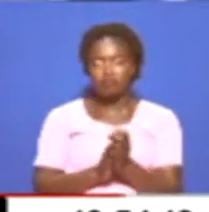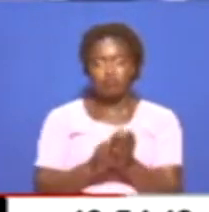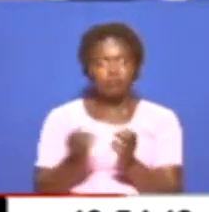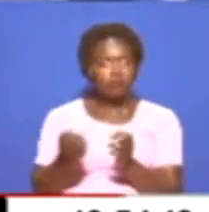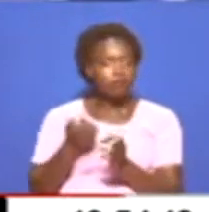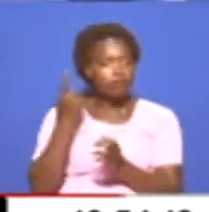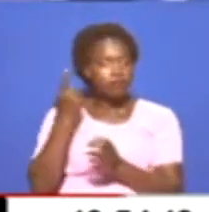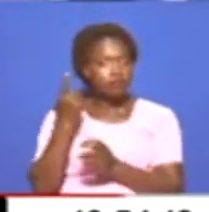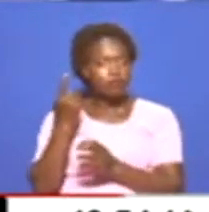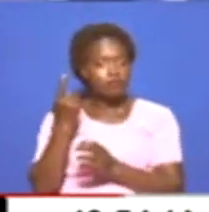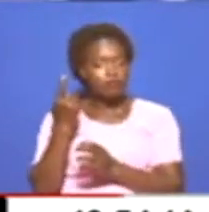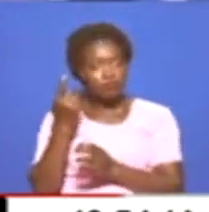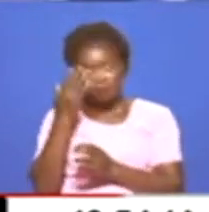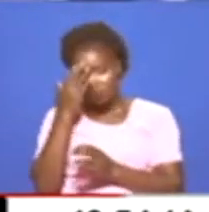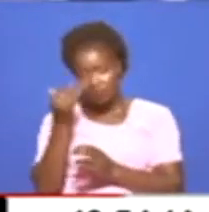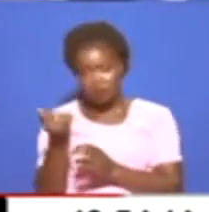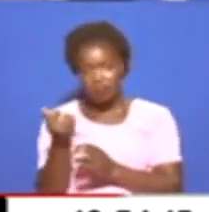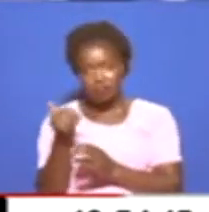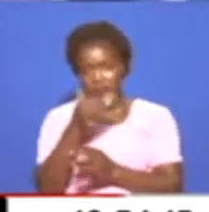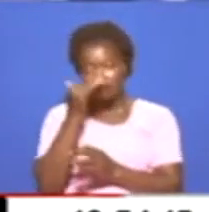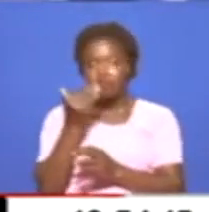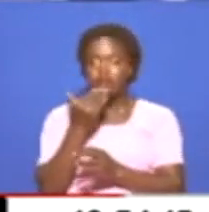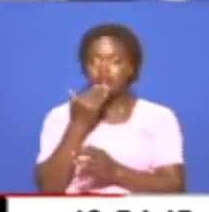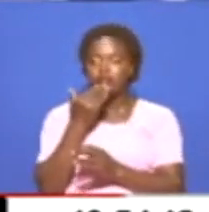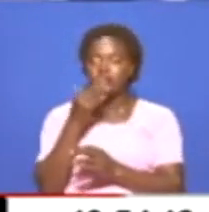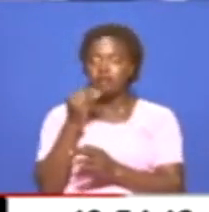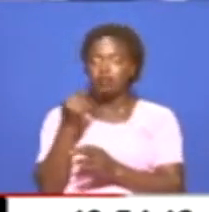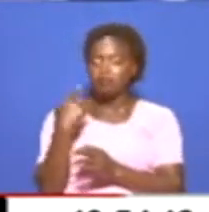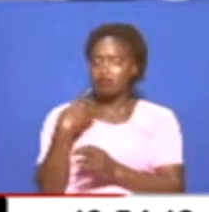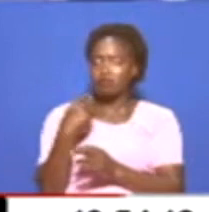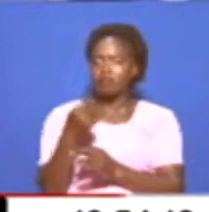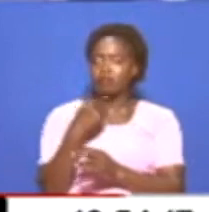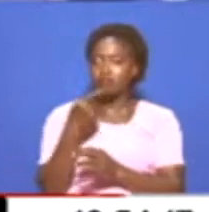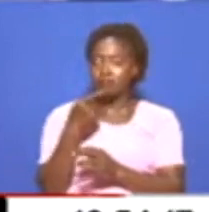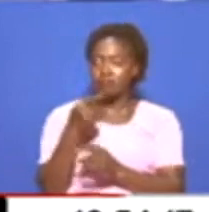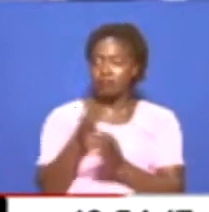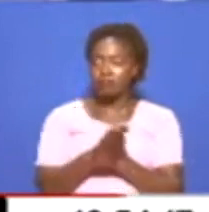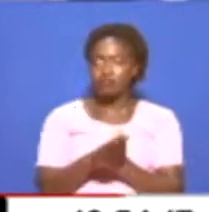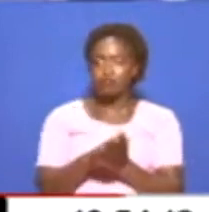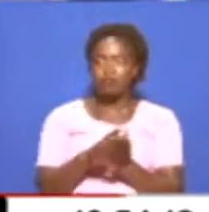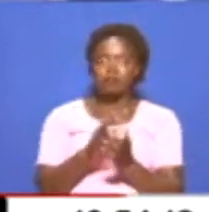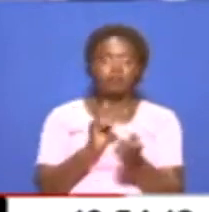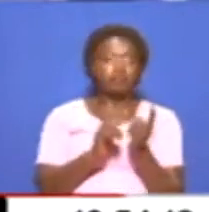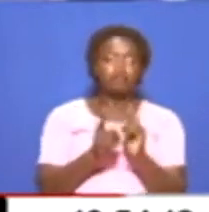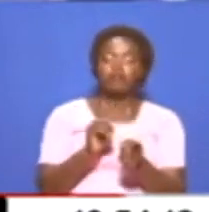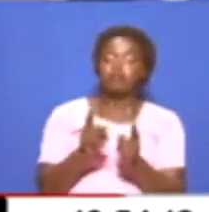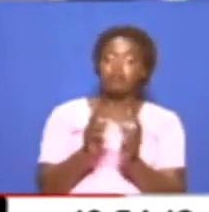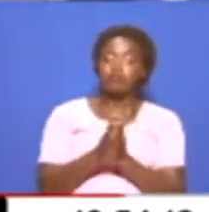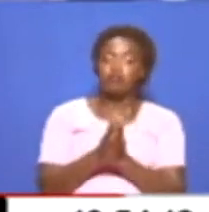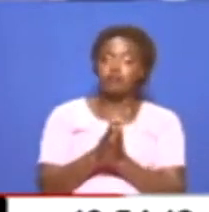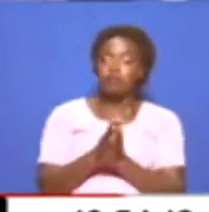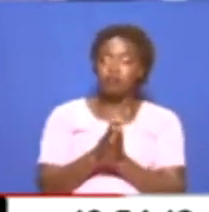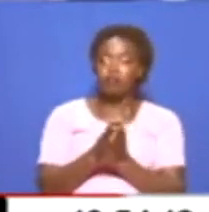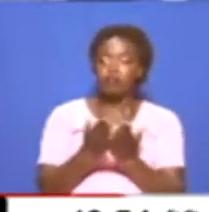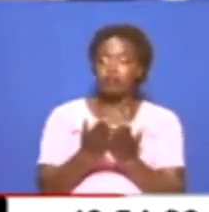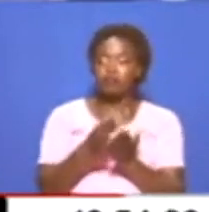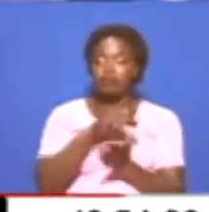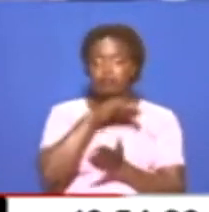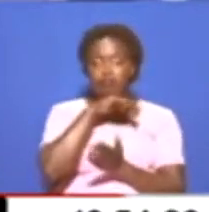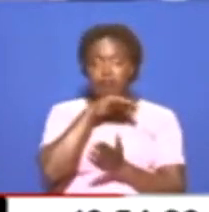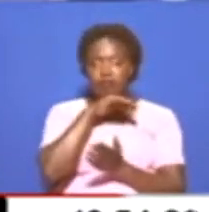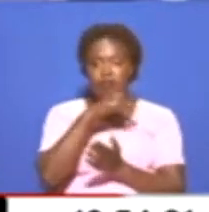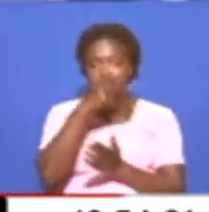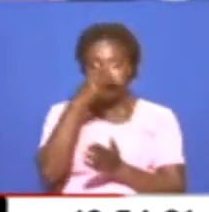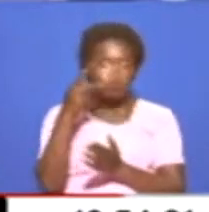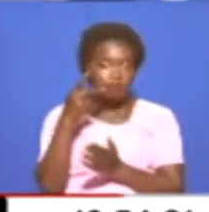at what Musalia was speaking the other day, he was saying that we have worked with this man. I mean, they've worked with the Raila. Kalonzo has